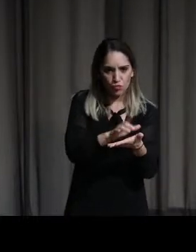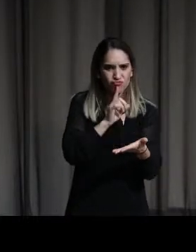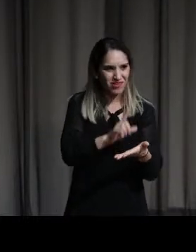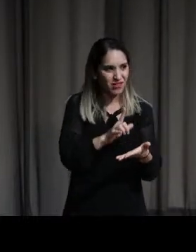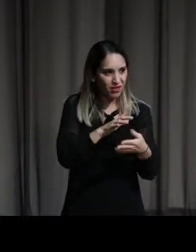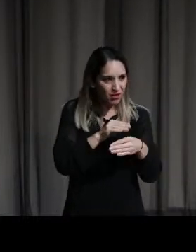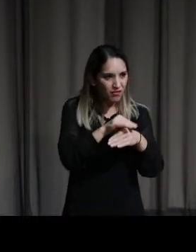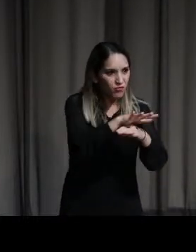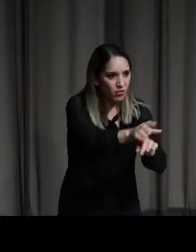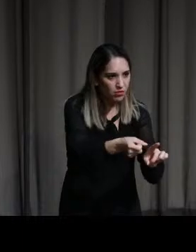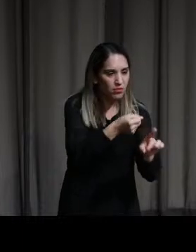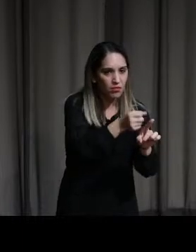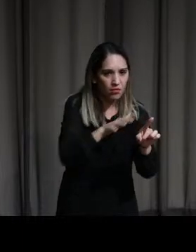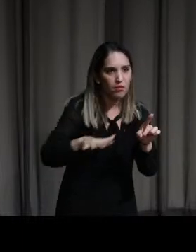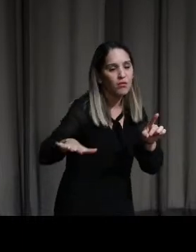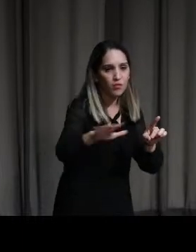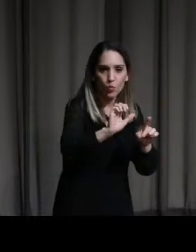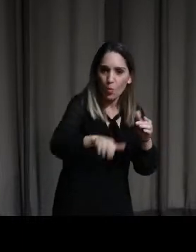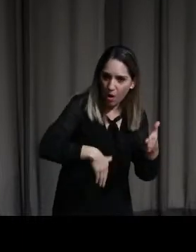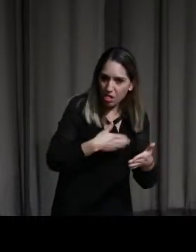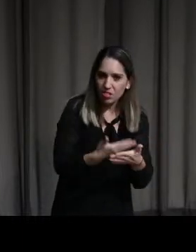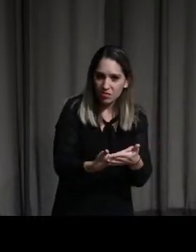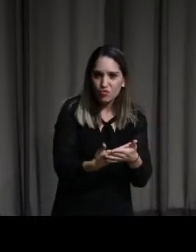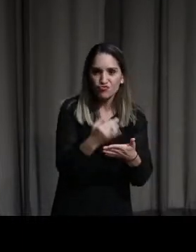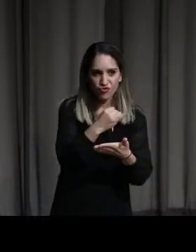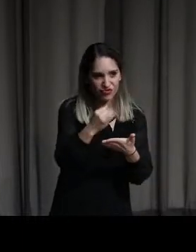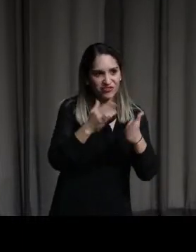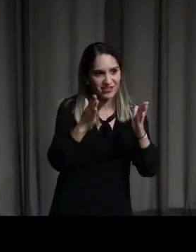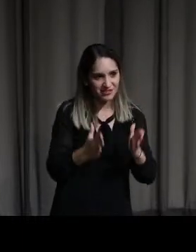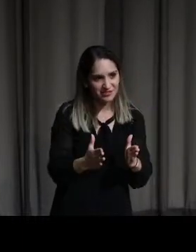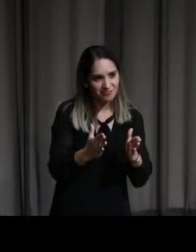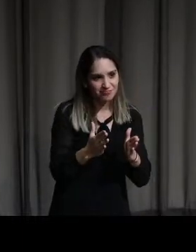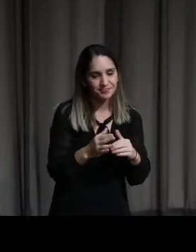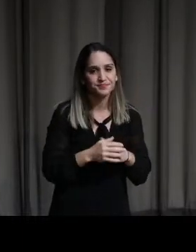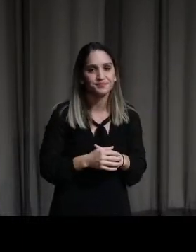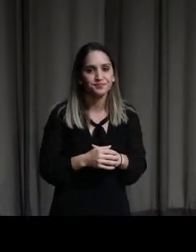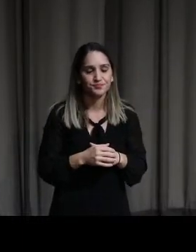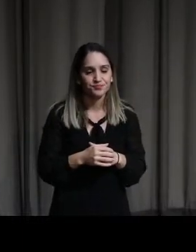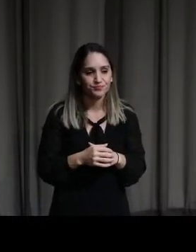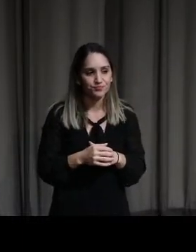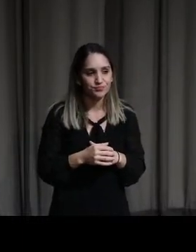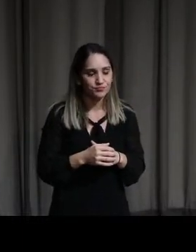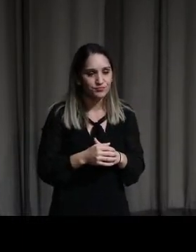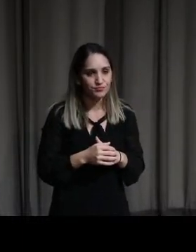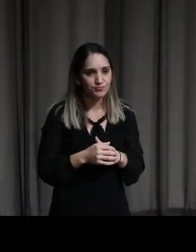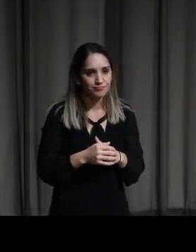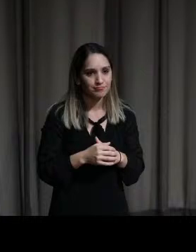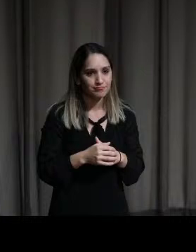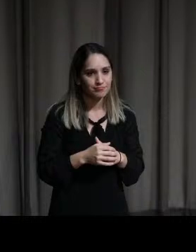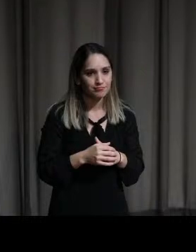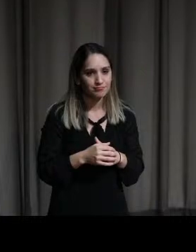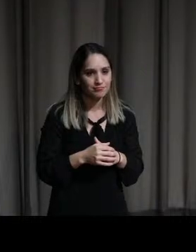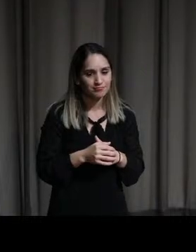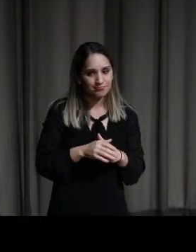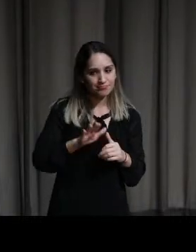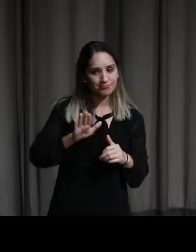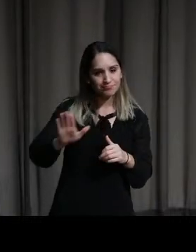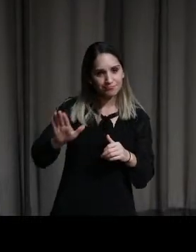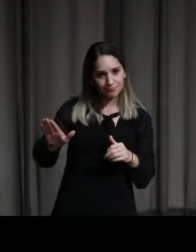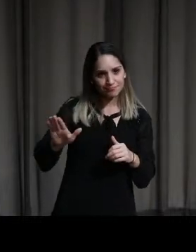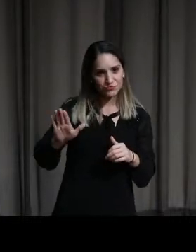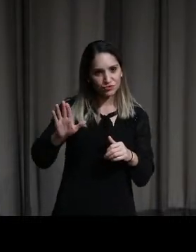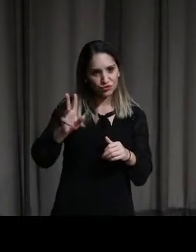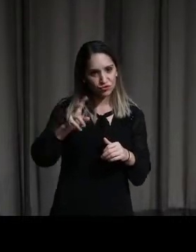the artists in a particular period of time. And certainly his travels to